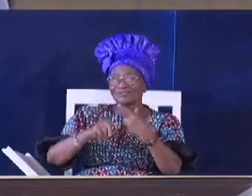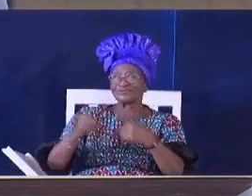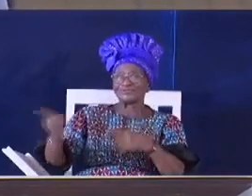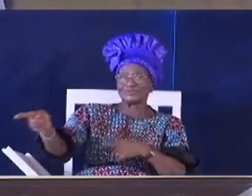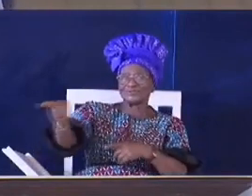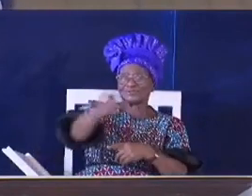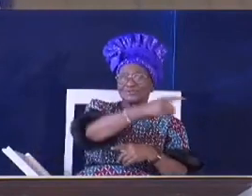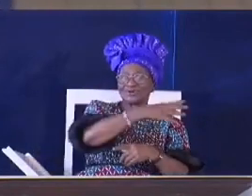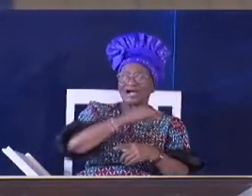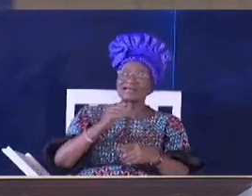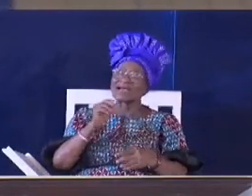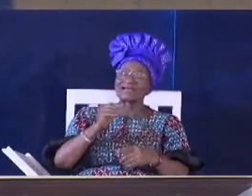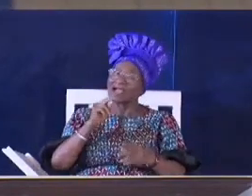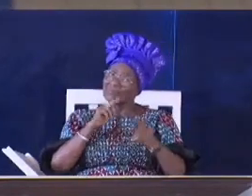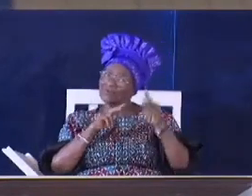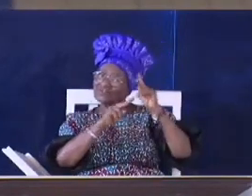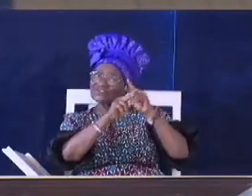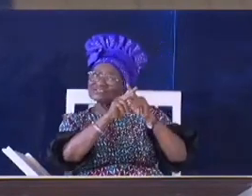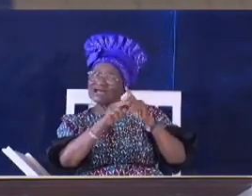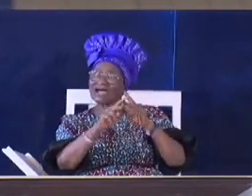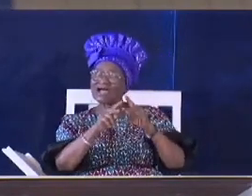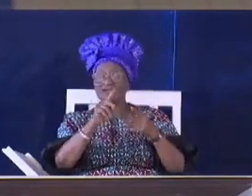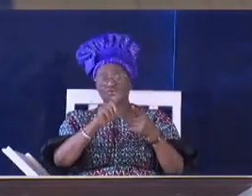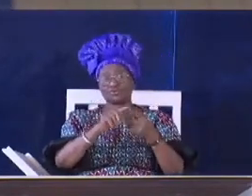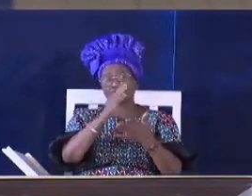And I prophesy to someone here tonight,